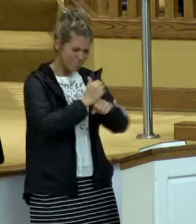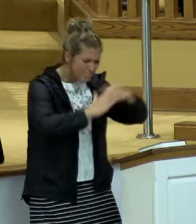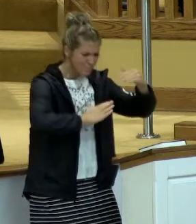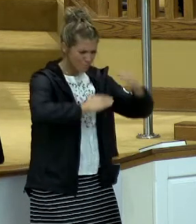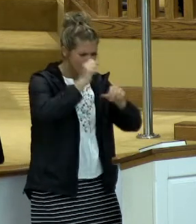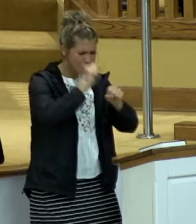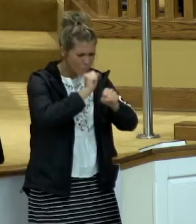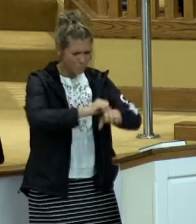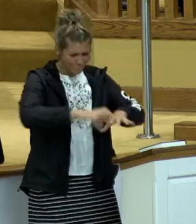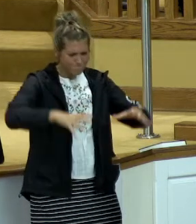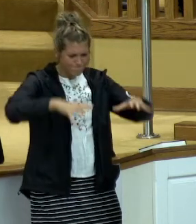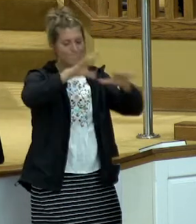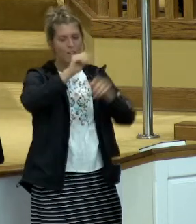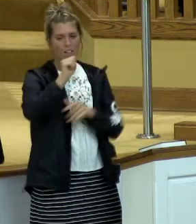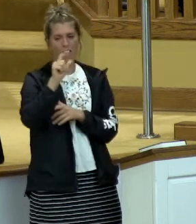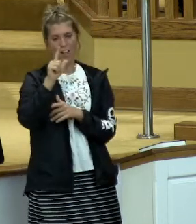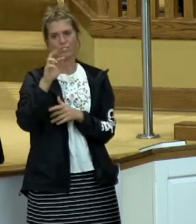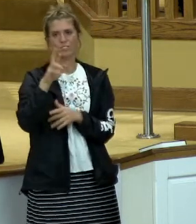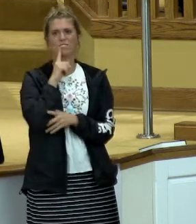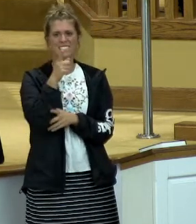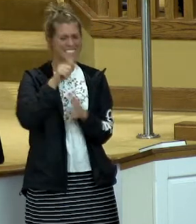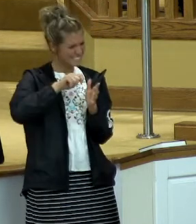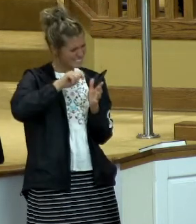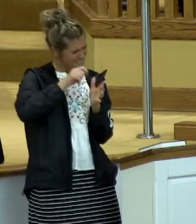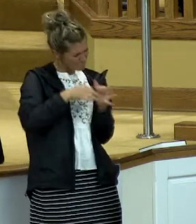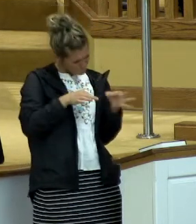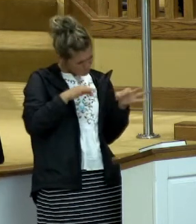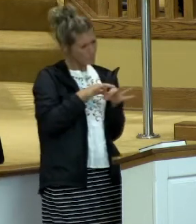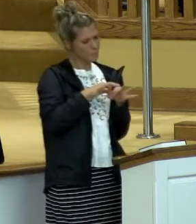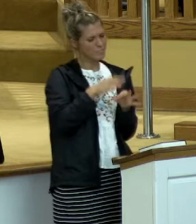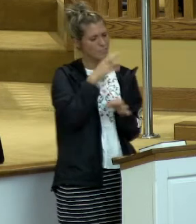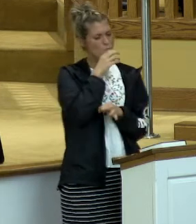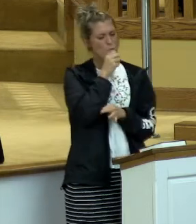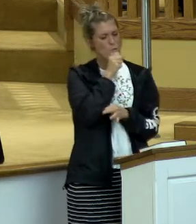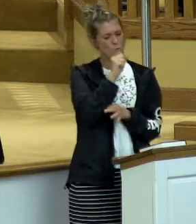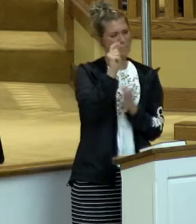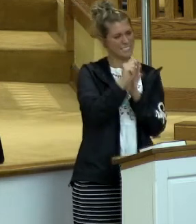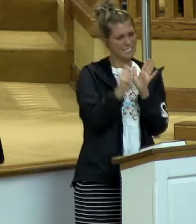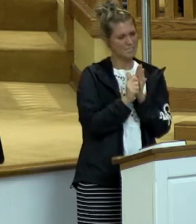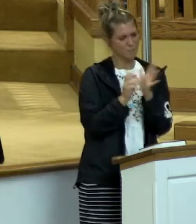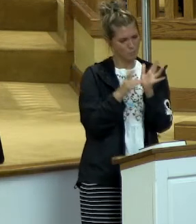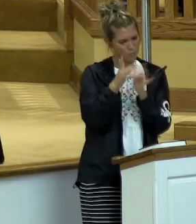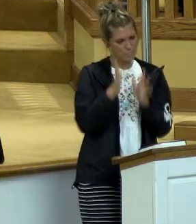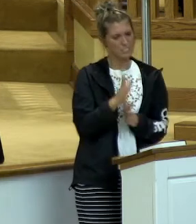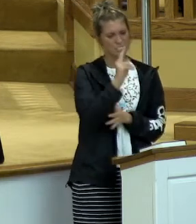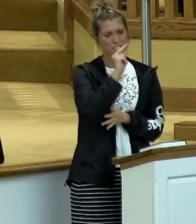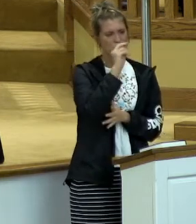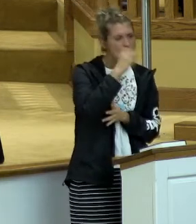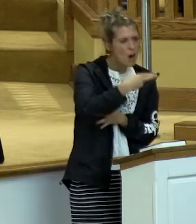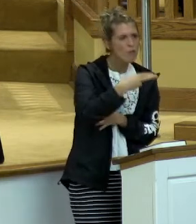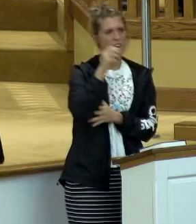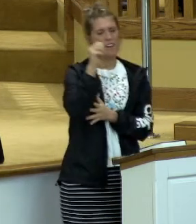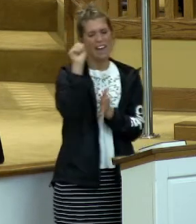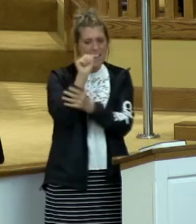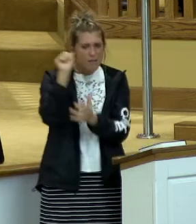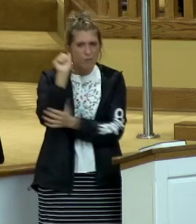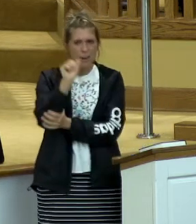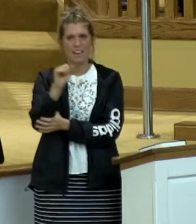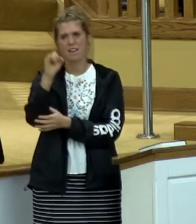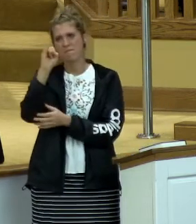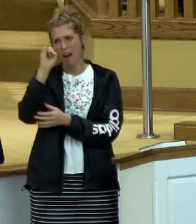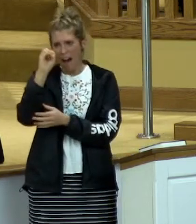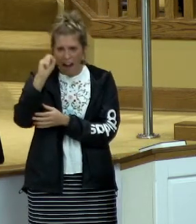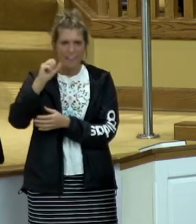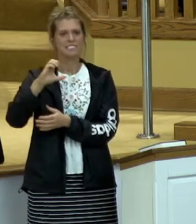They built. And we're talking about some of the key Old Testament saints. Noah built an altar. Abraham built an altar. Isaac,